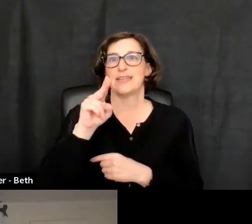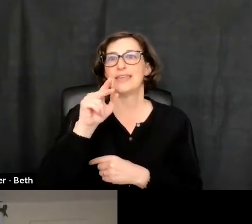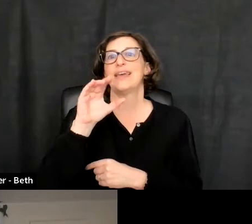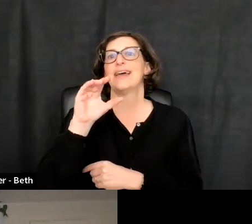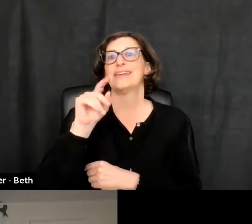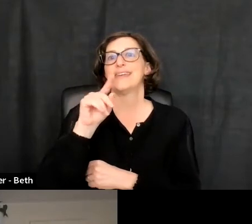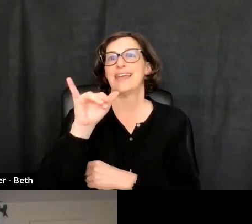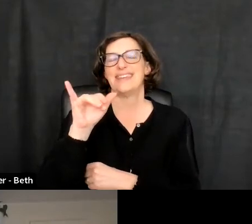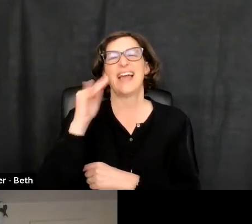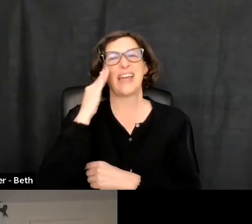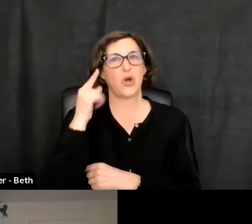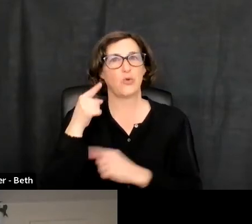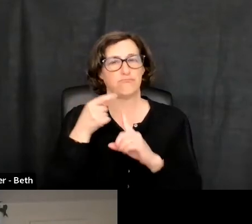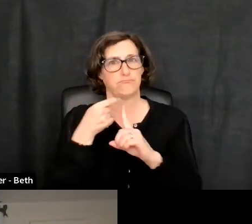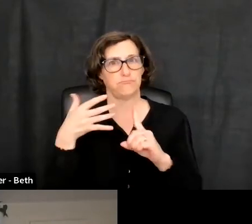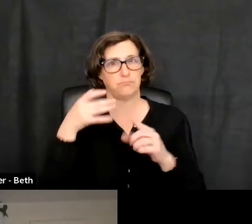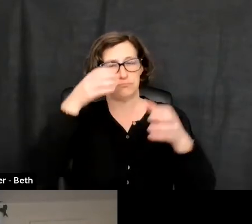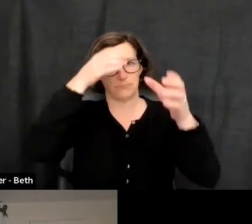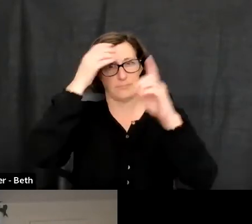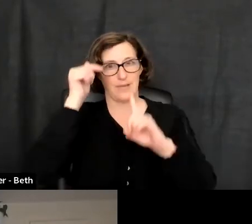So first, yeah,